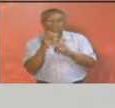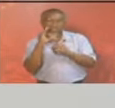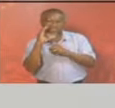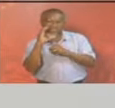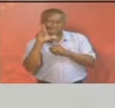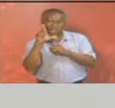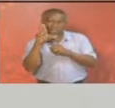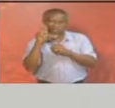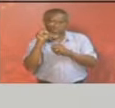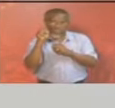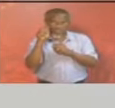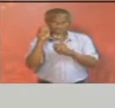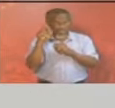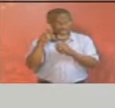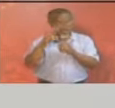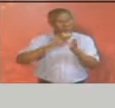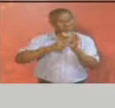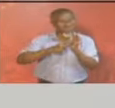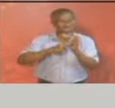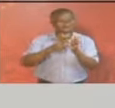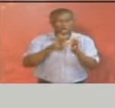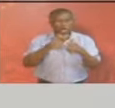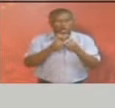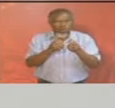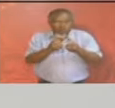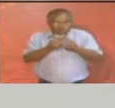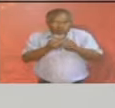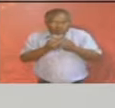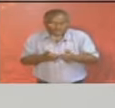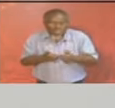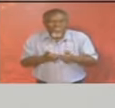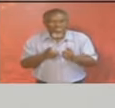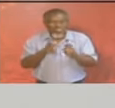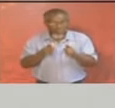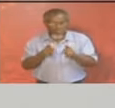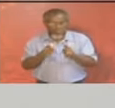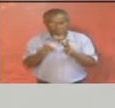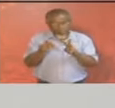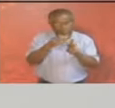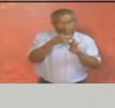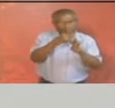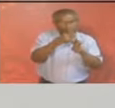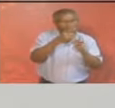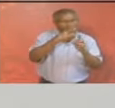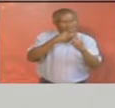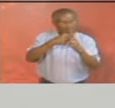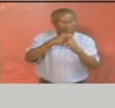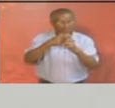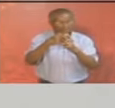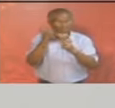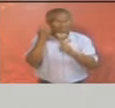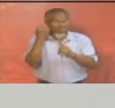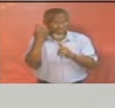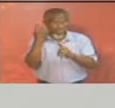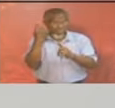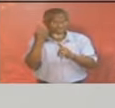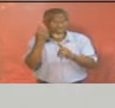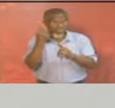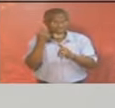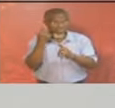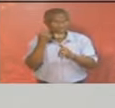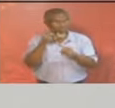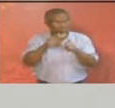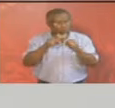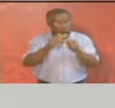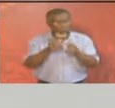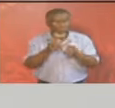at which a single case can explode into a cluster of cases. We use the opportunity to emphasize the importance of